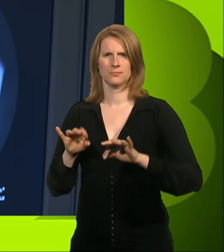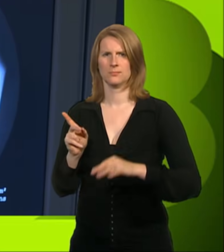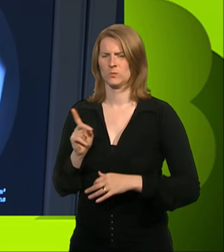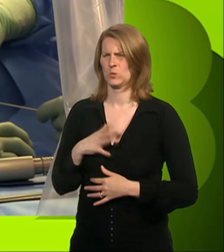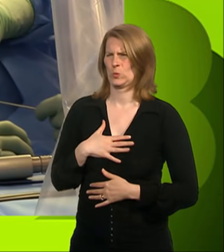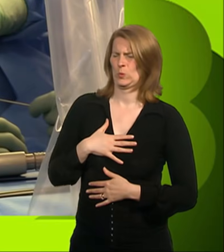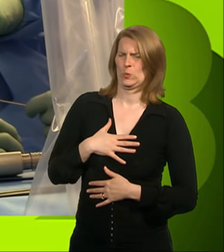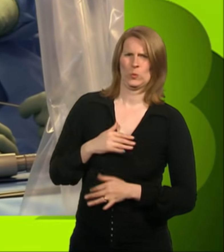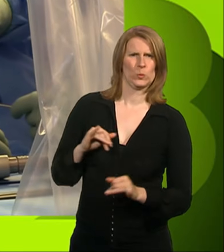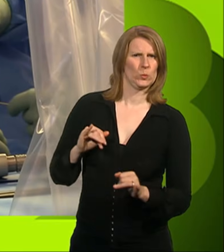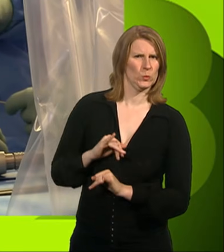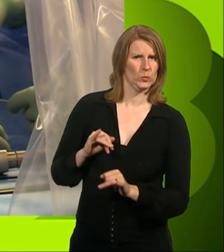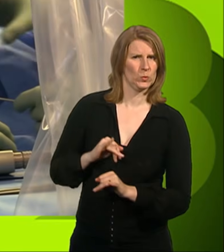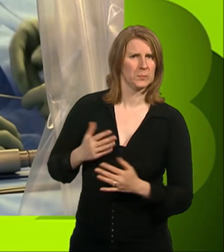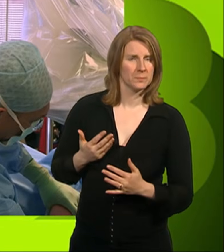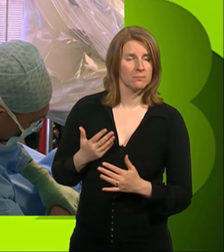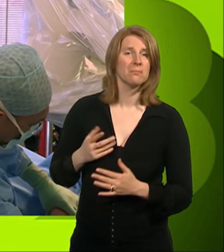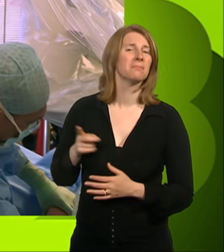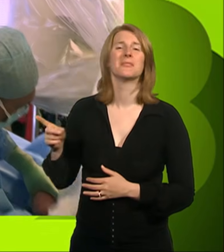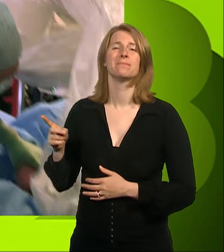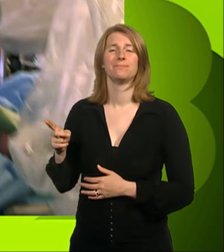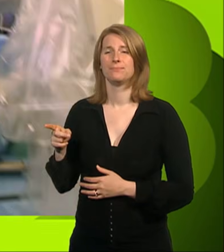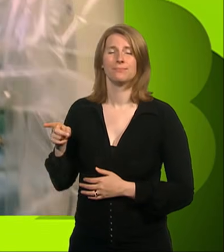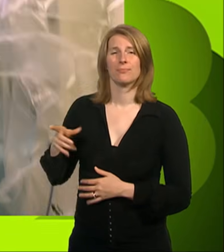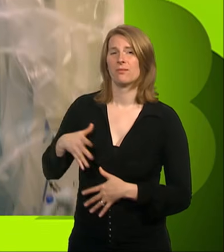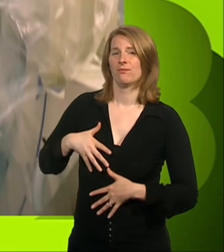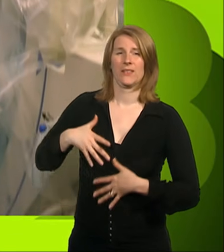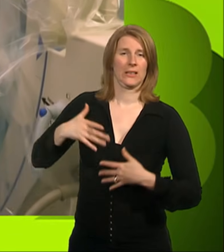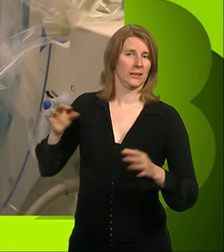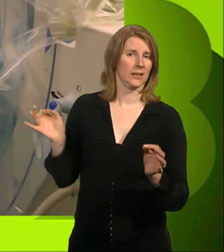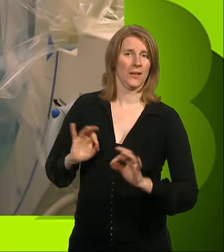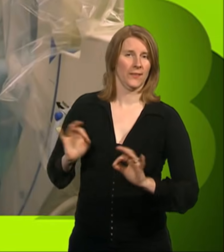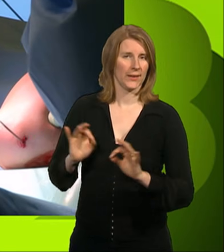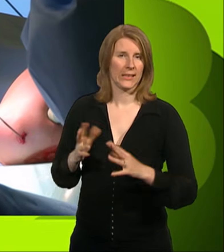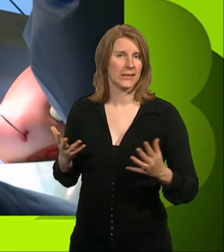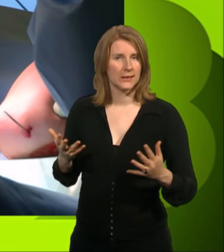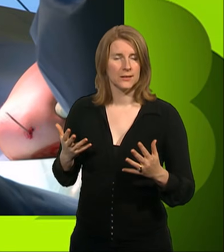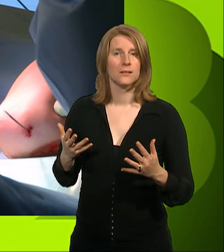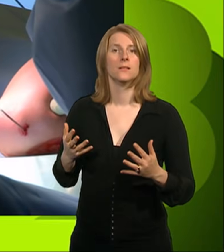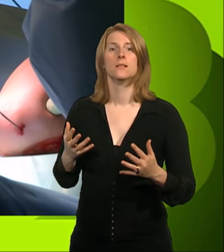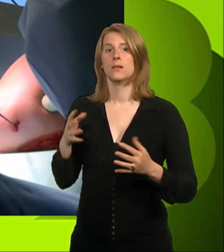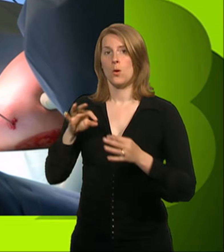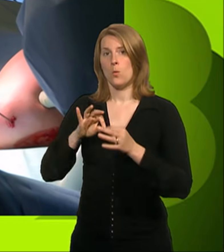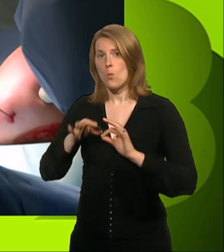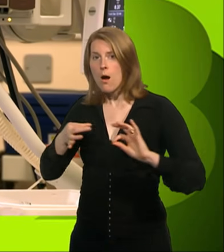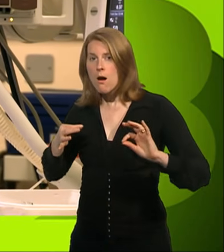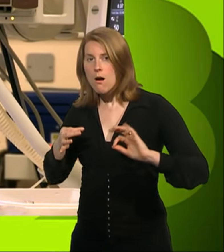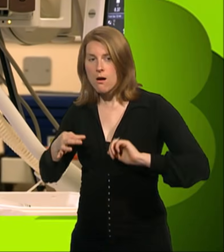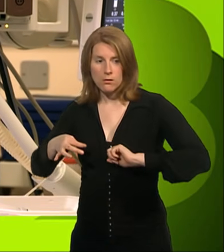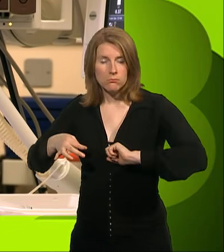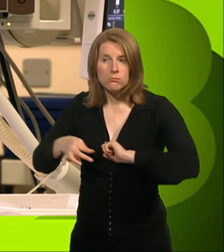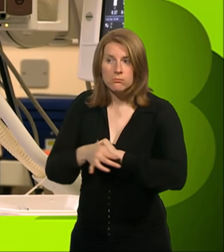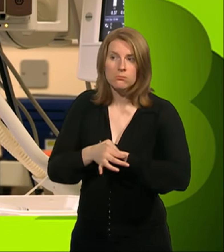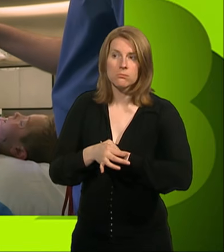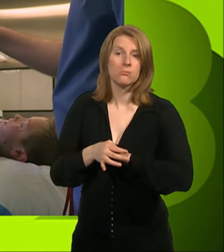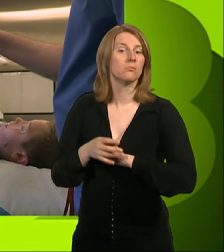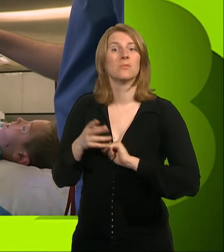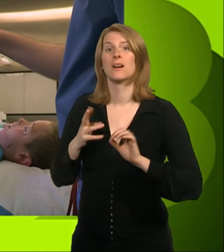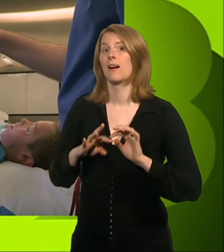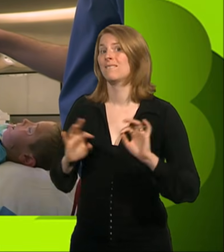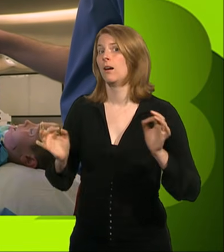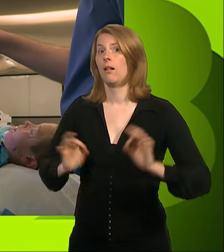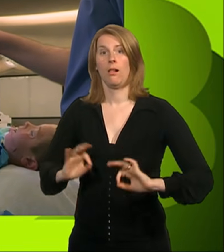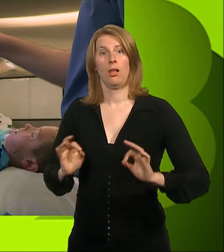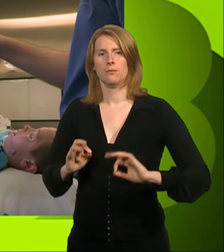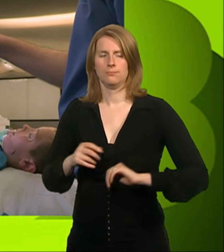This might be hard to watch, but Charlie can't feel a thing. And without the wires, the bones wouldn't set in the right position. With it all